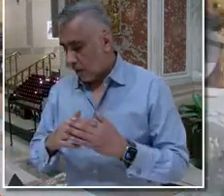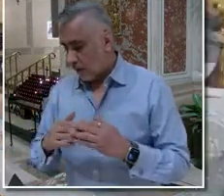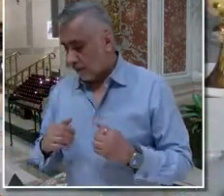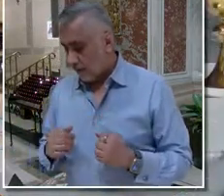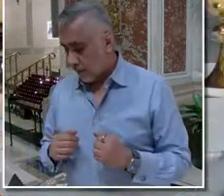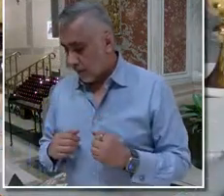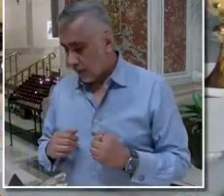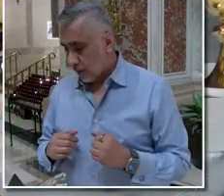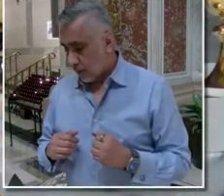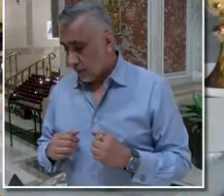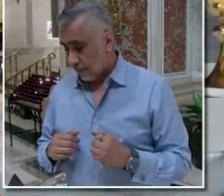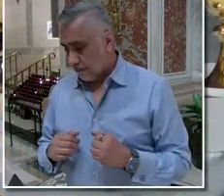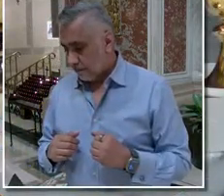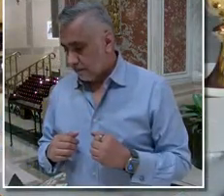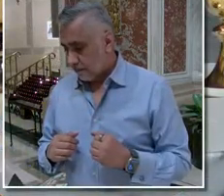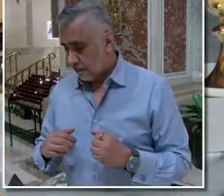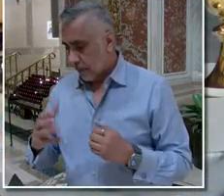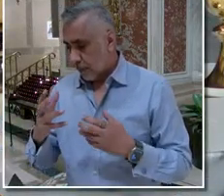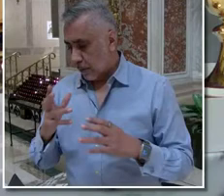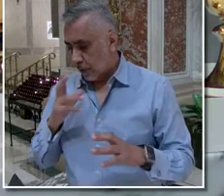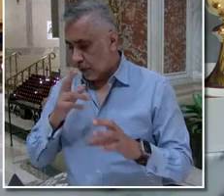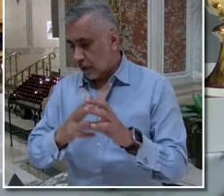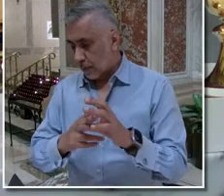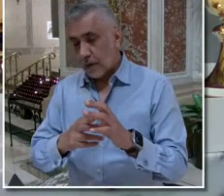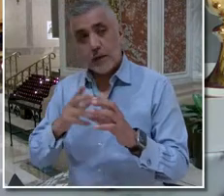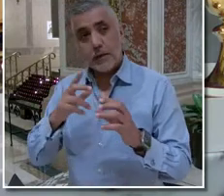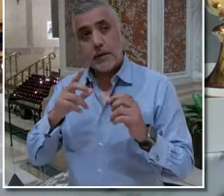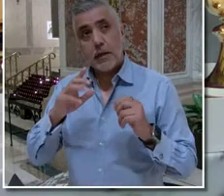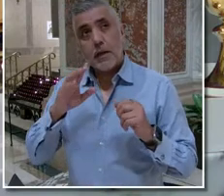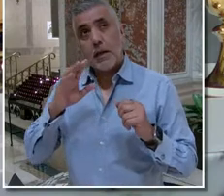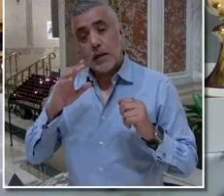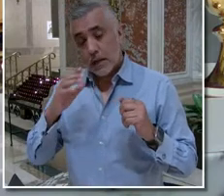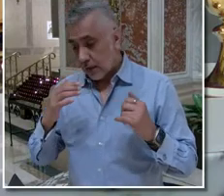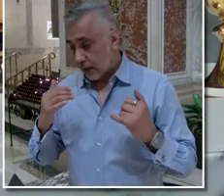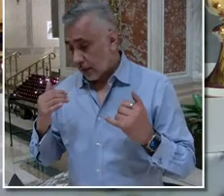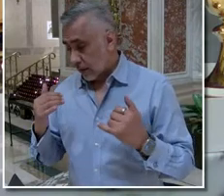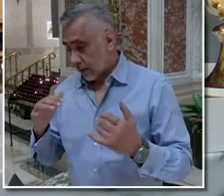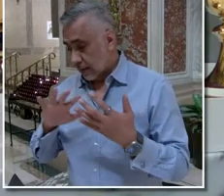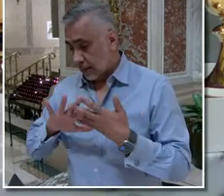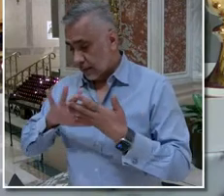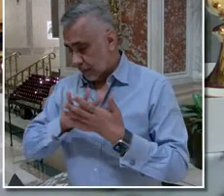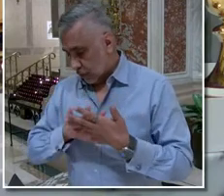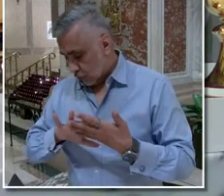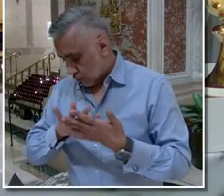Concedenos, Señor, participar dignamente en estos